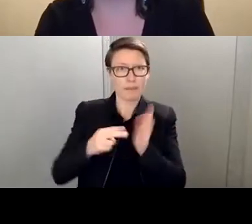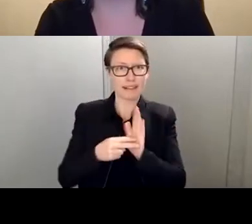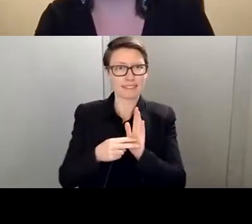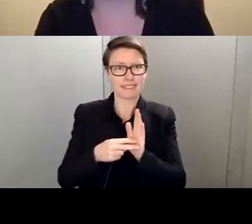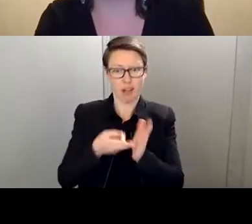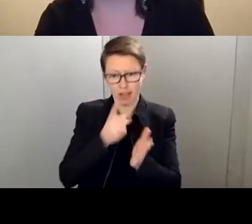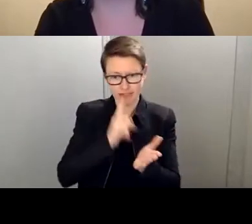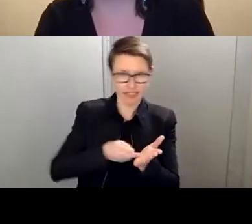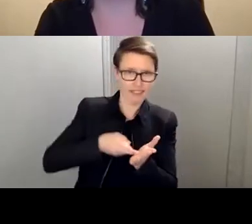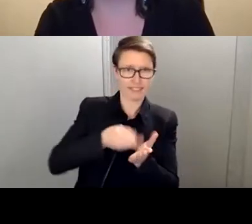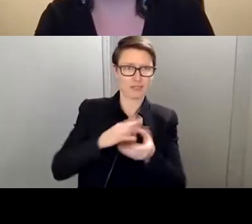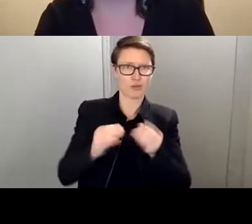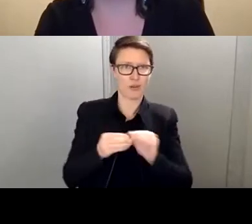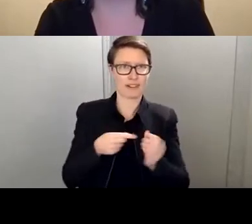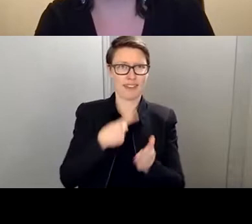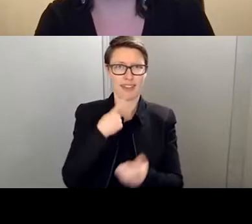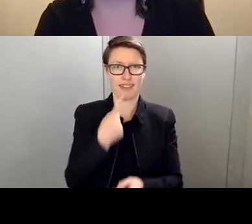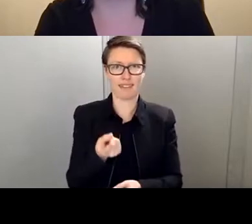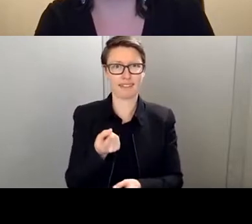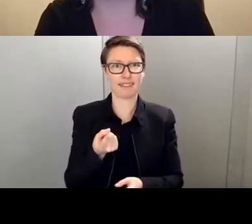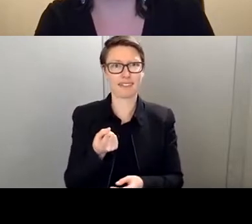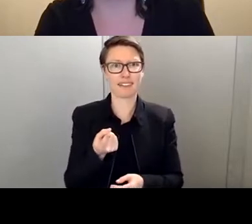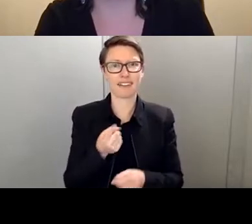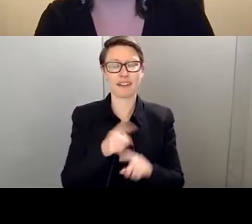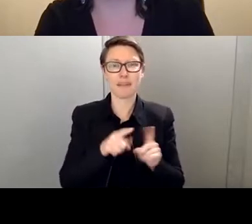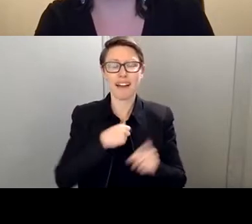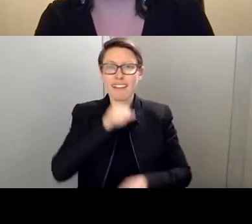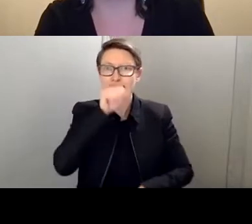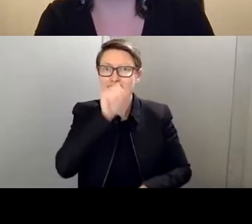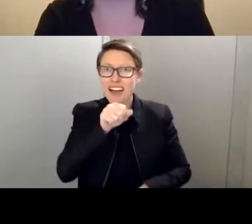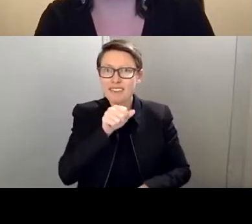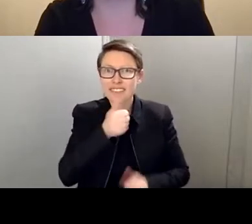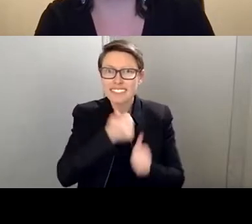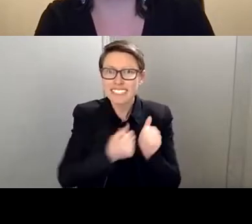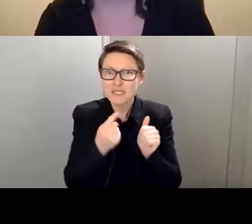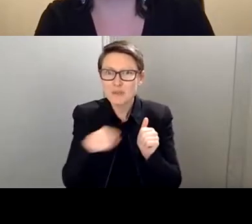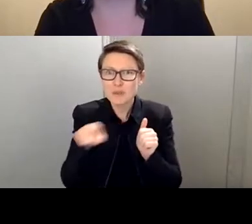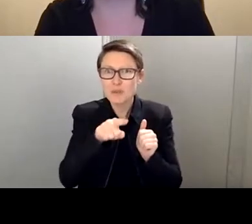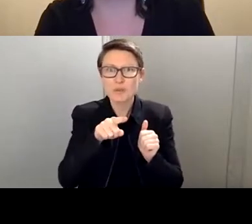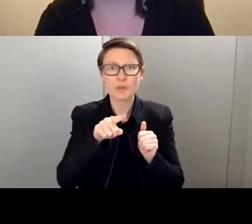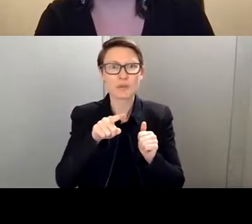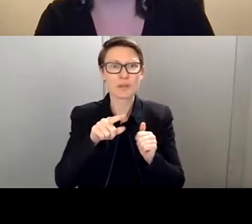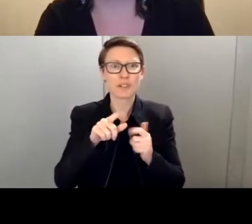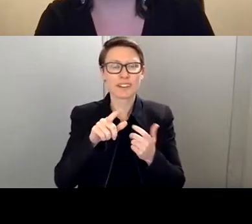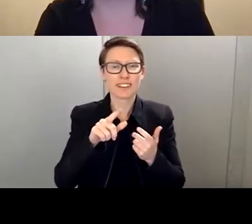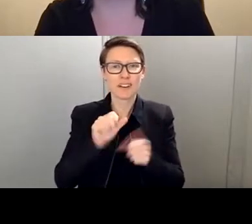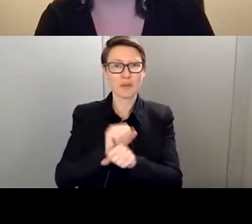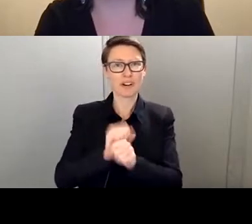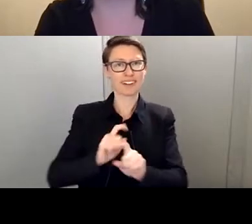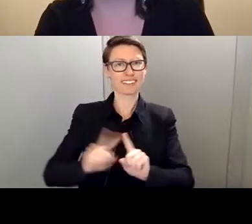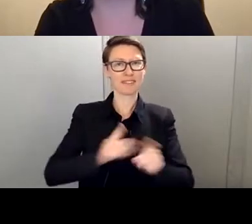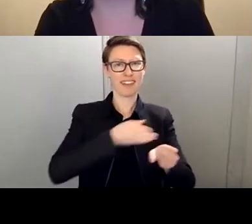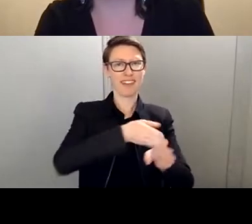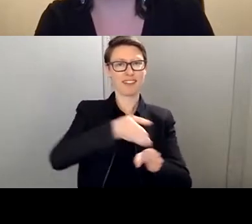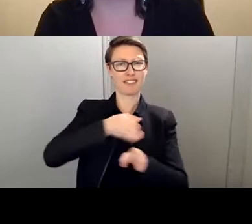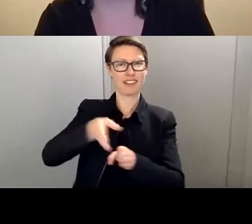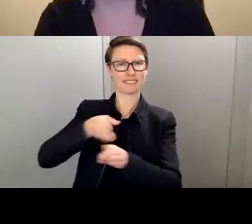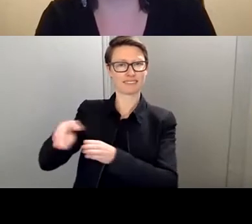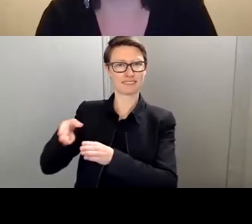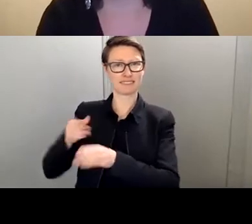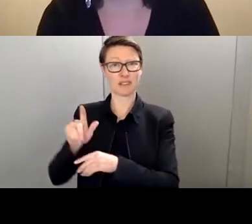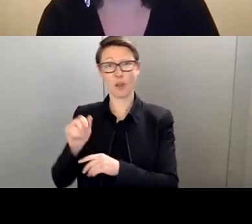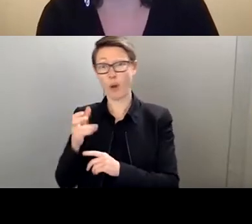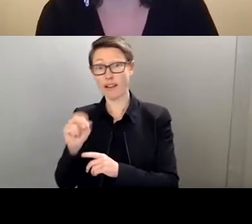you. But I love that everybody on the panel is sort of working in slightly different areas. So Lauren from